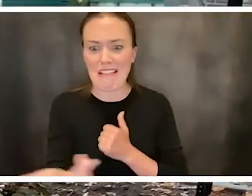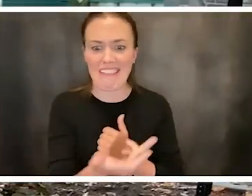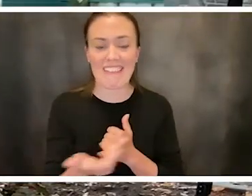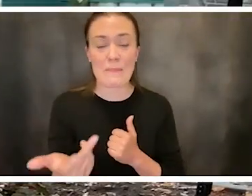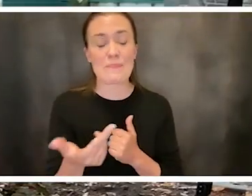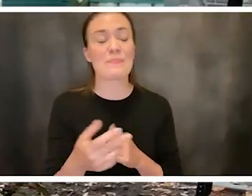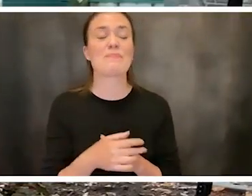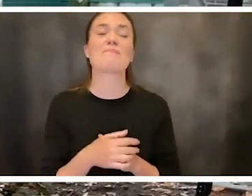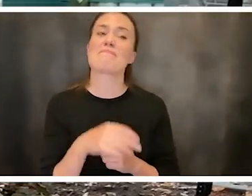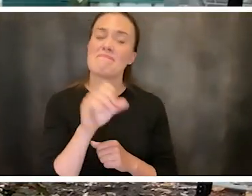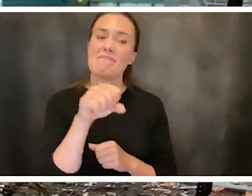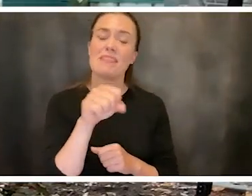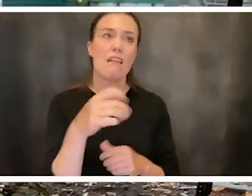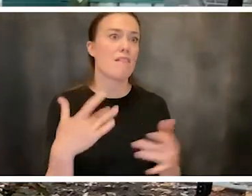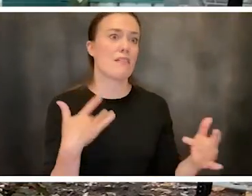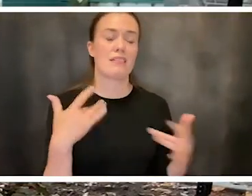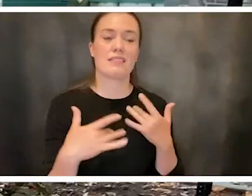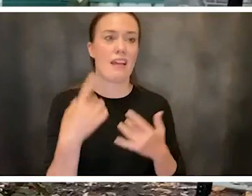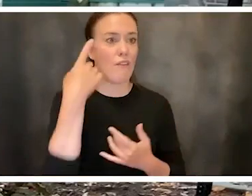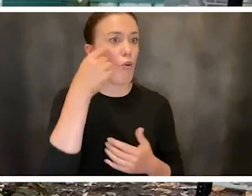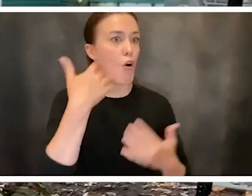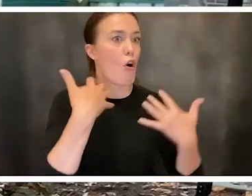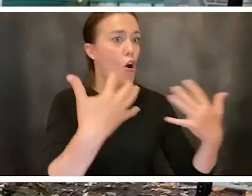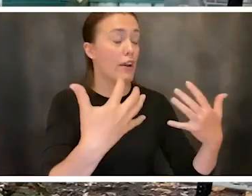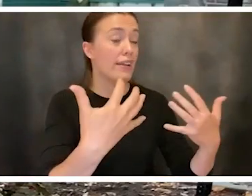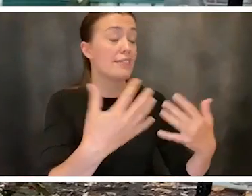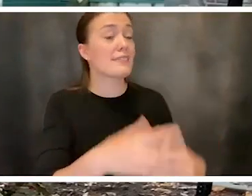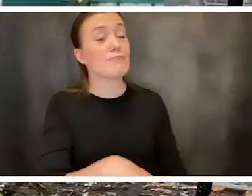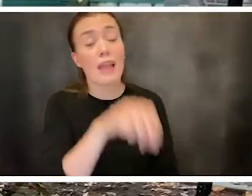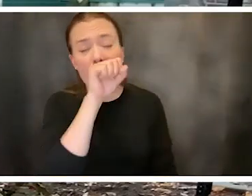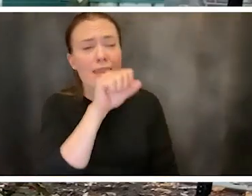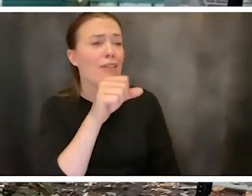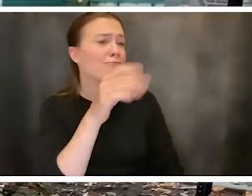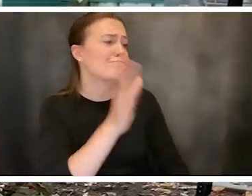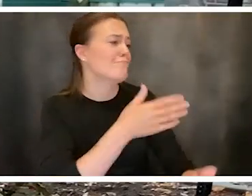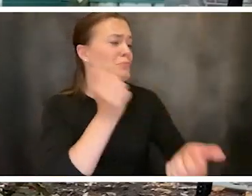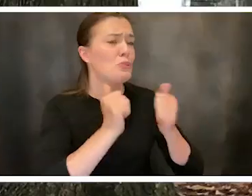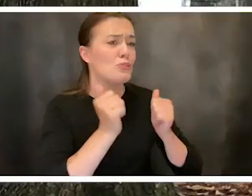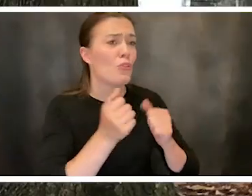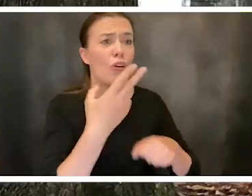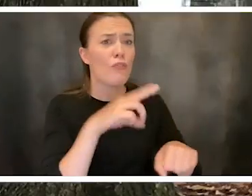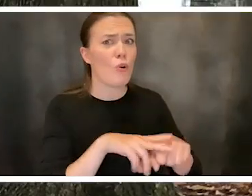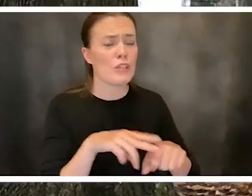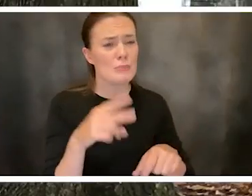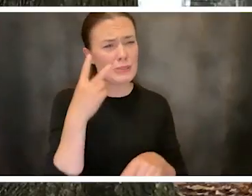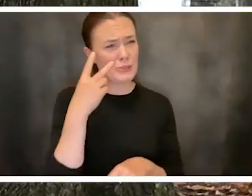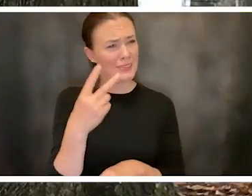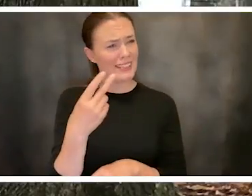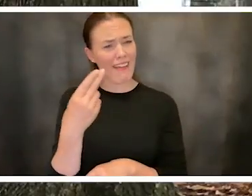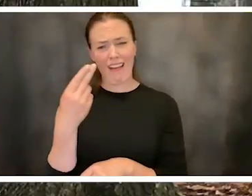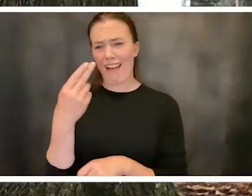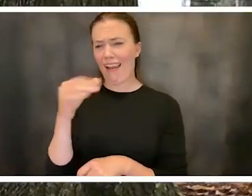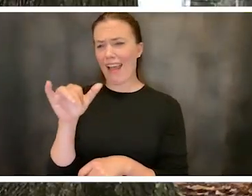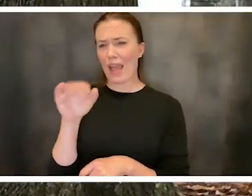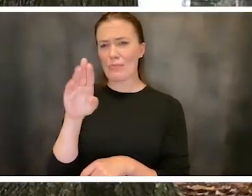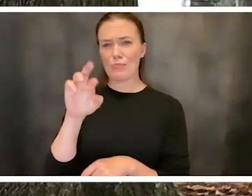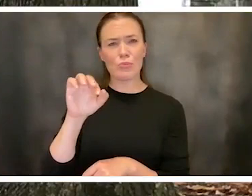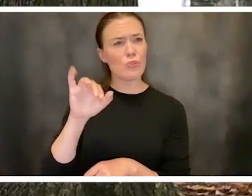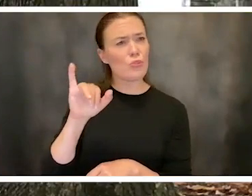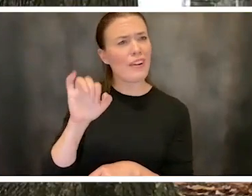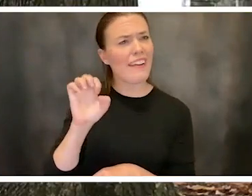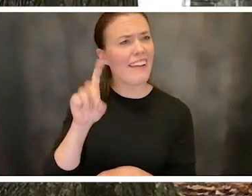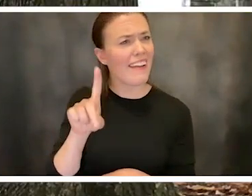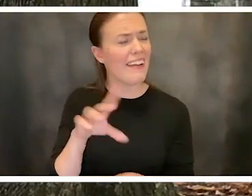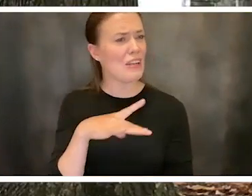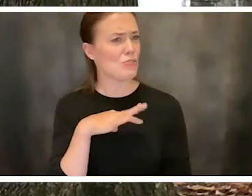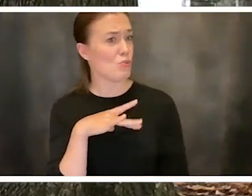oh, I mean, yeah, I love yeah. a great traditional musical, but it's fun to see these kind of hybrid pieces. Yeah, even or something new like takes Green on. Day. Like, it's not my kind of music, but the fact that they